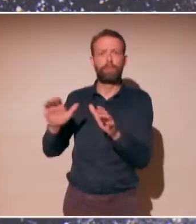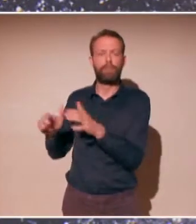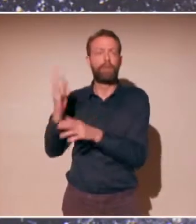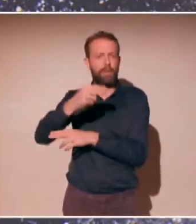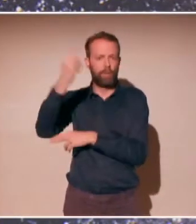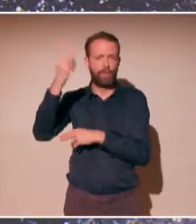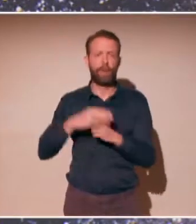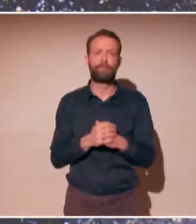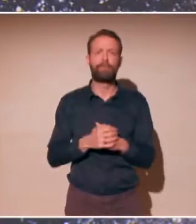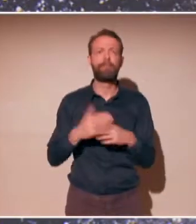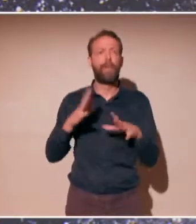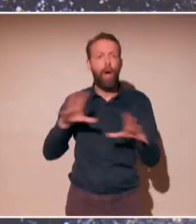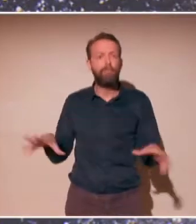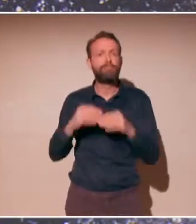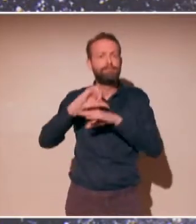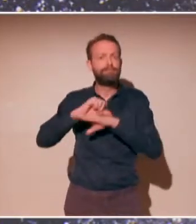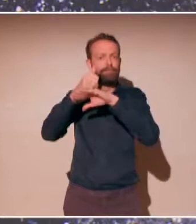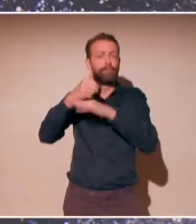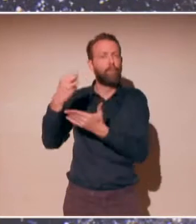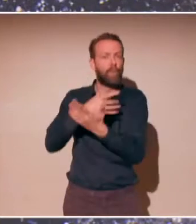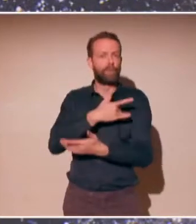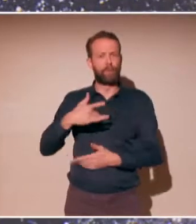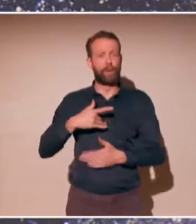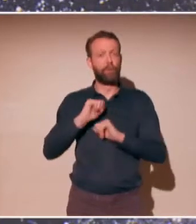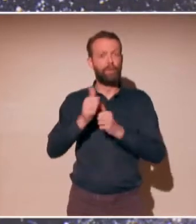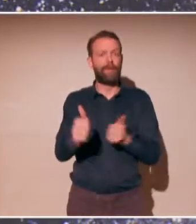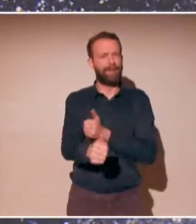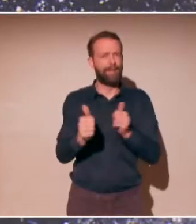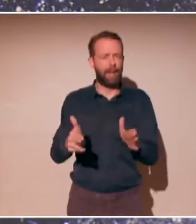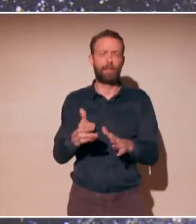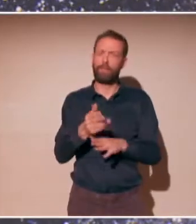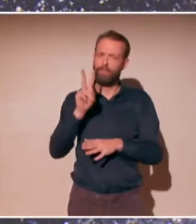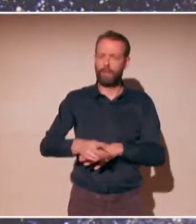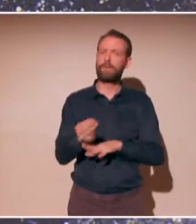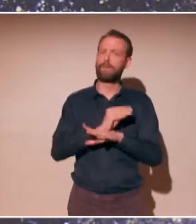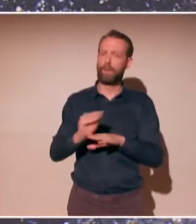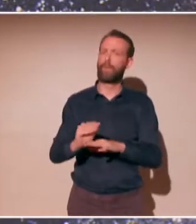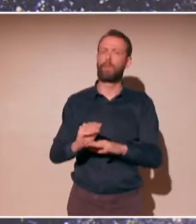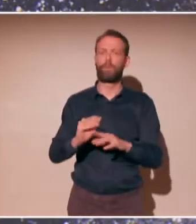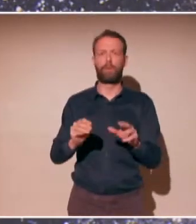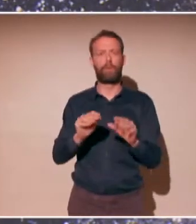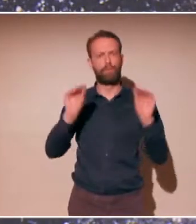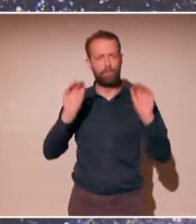general dispensaries. This hub will allow us, in a very secure manner,